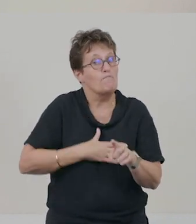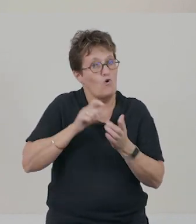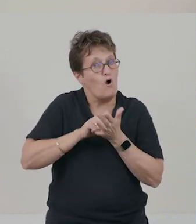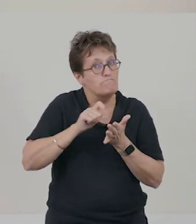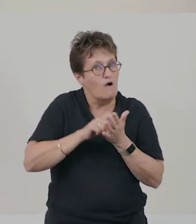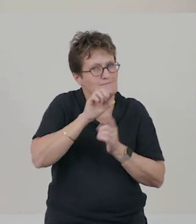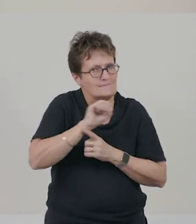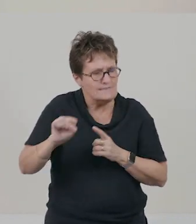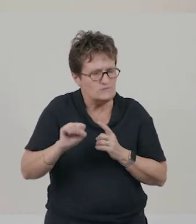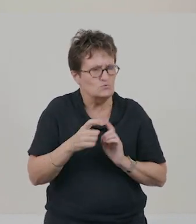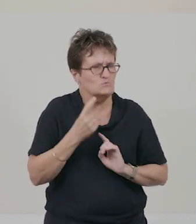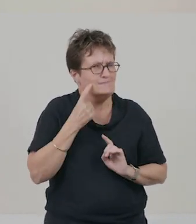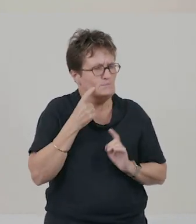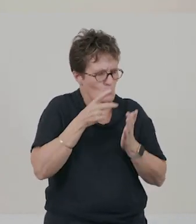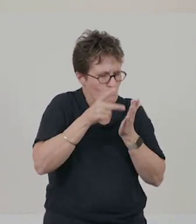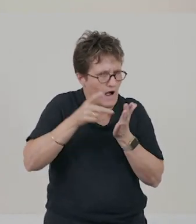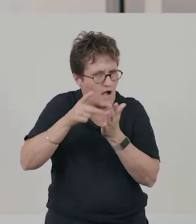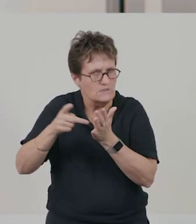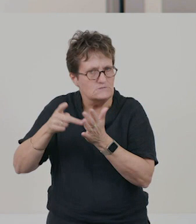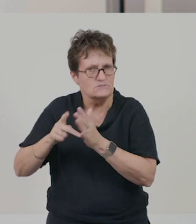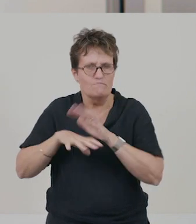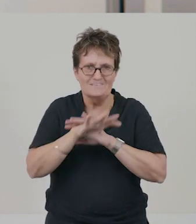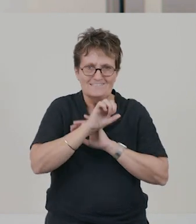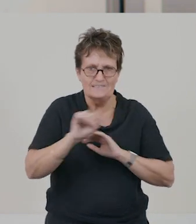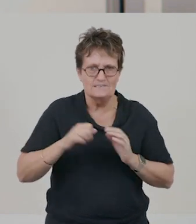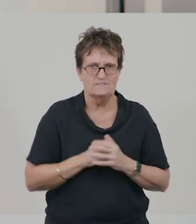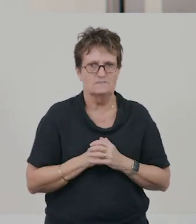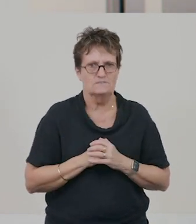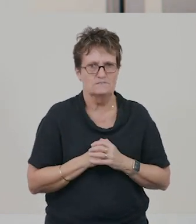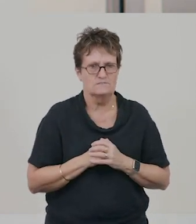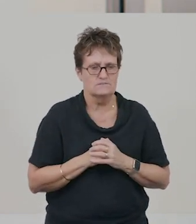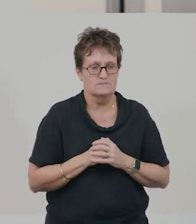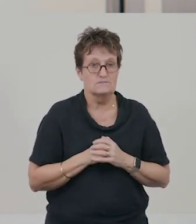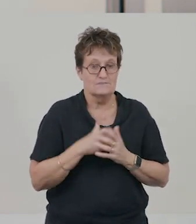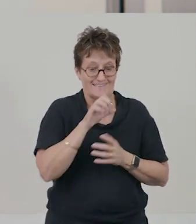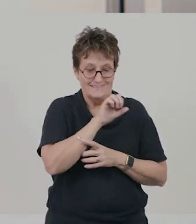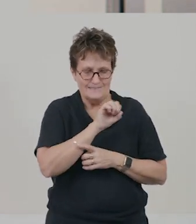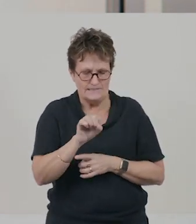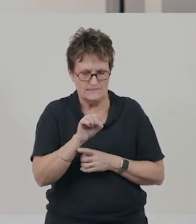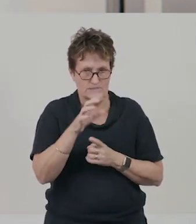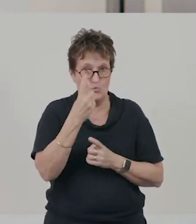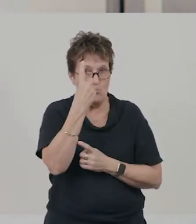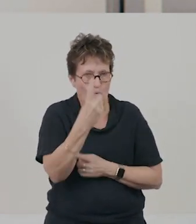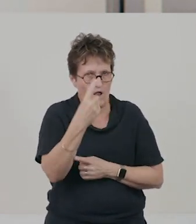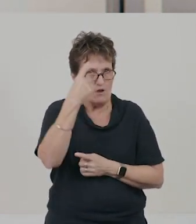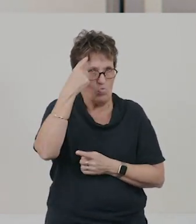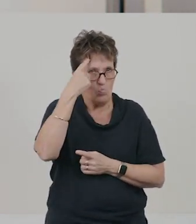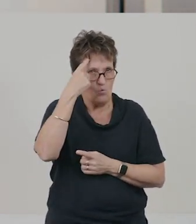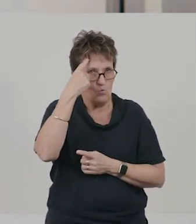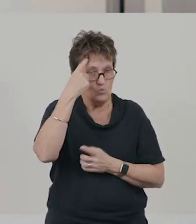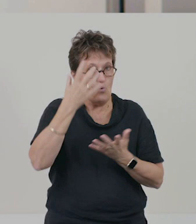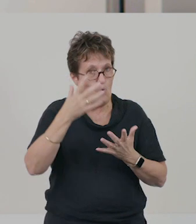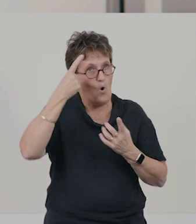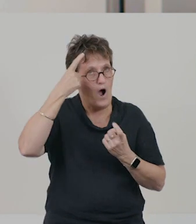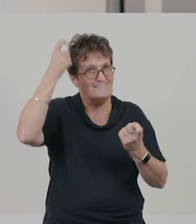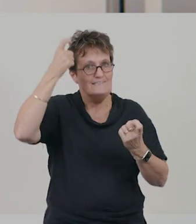simple parts of a sentence. A simple sentence is a single thought or idea that makes sense. It